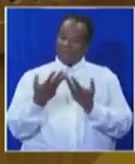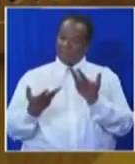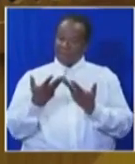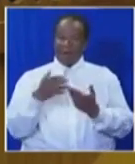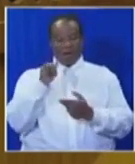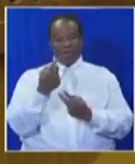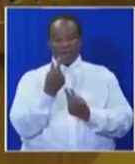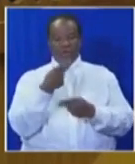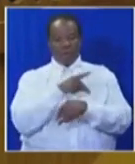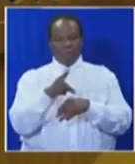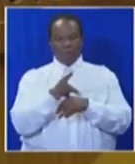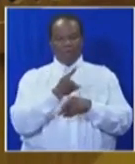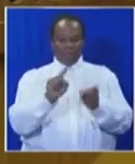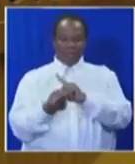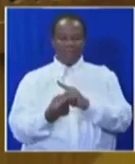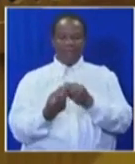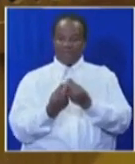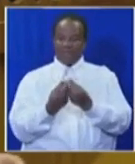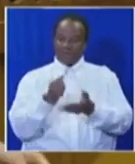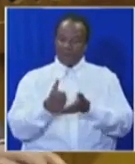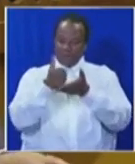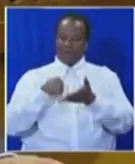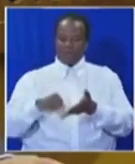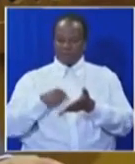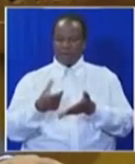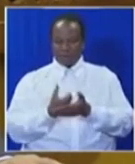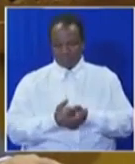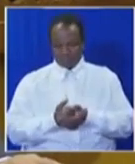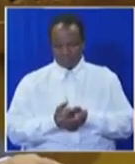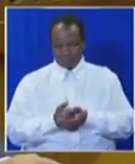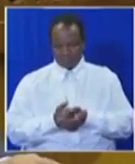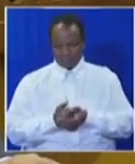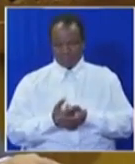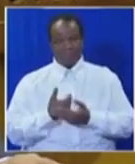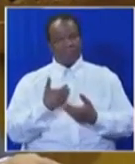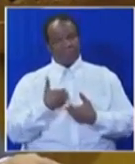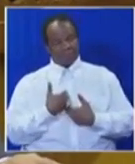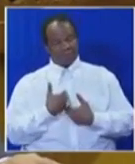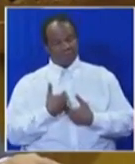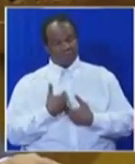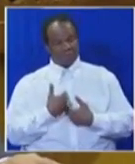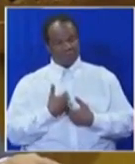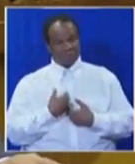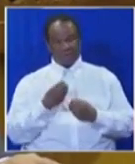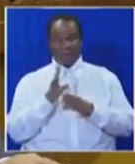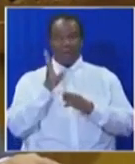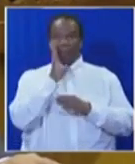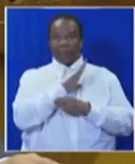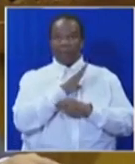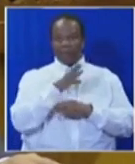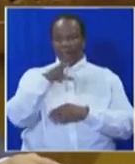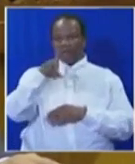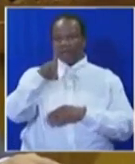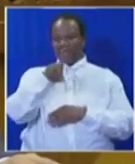once again put municipalities in turmoil. It is no surprise that the DA-run municipalities and provinces shine